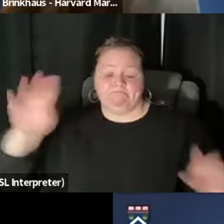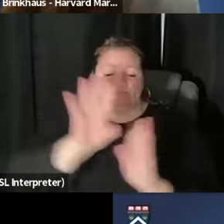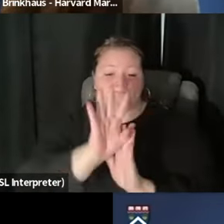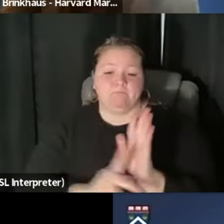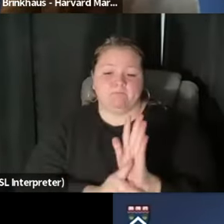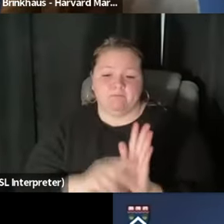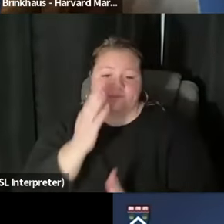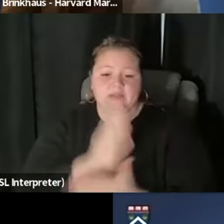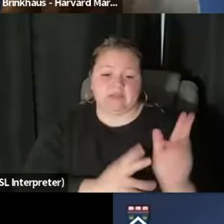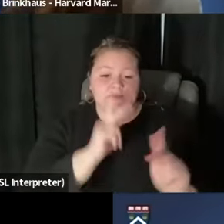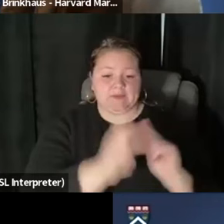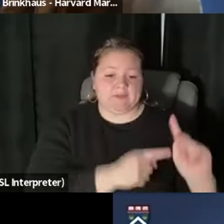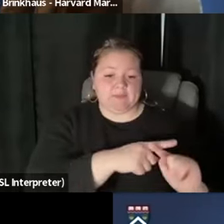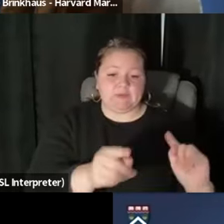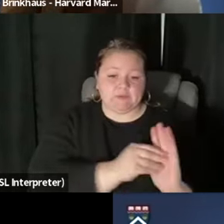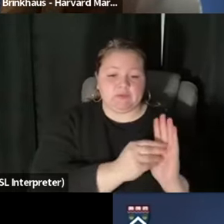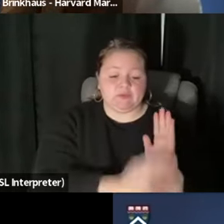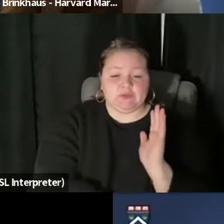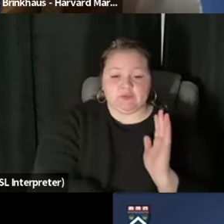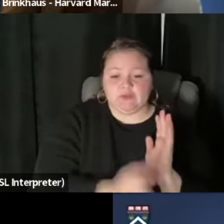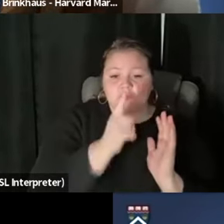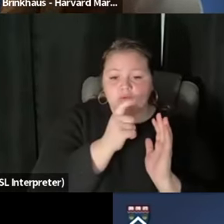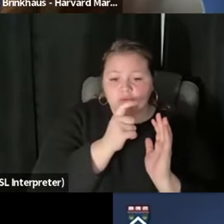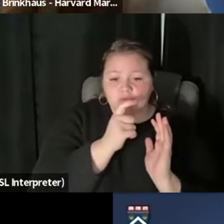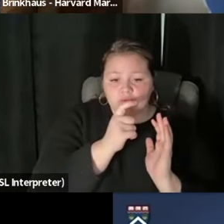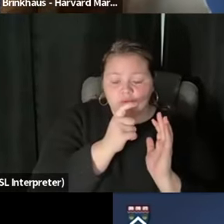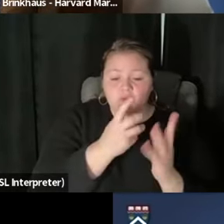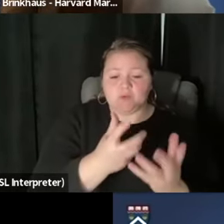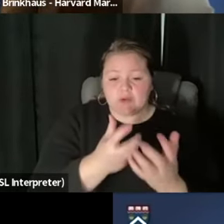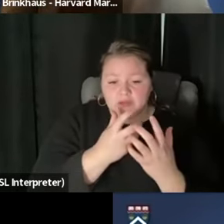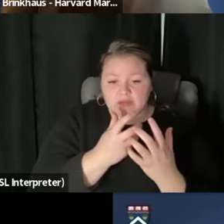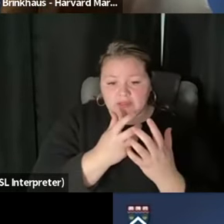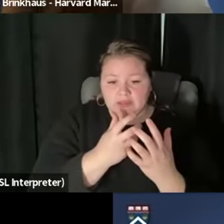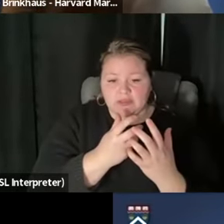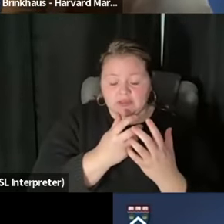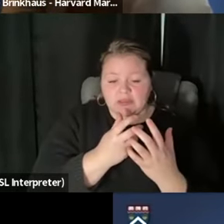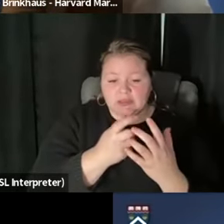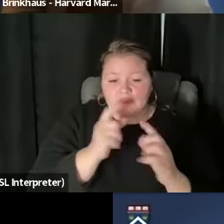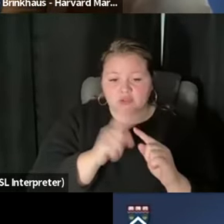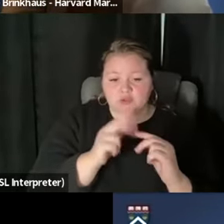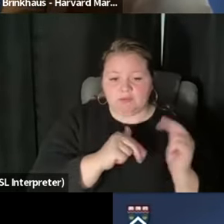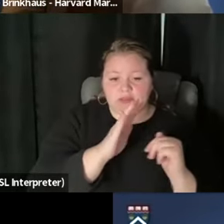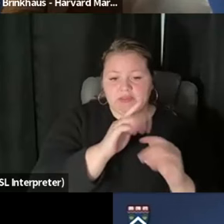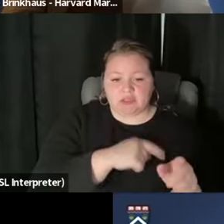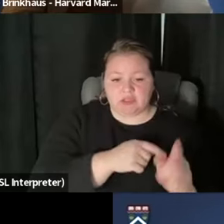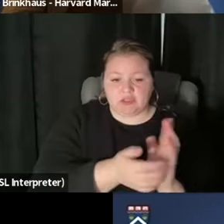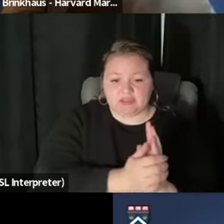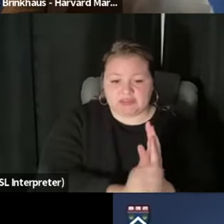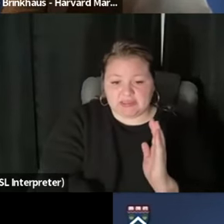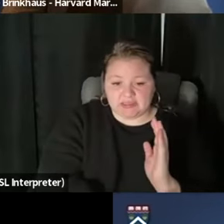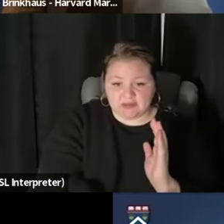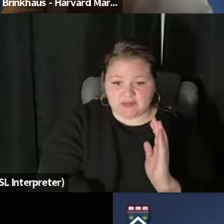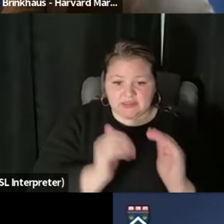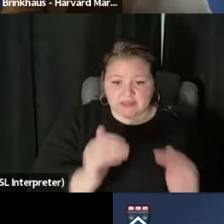We have people that students that who wanted to upskills and they are in the career, in the field, and they want to upskills to